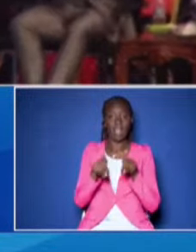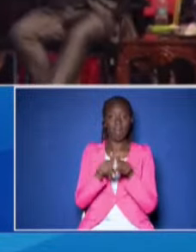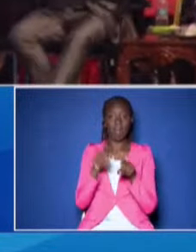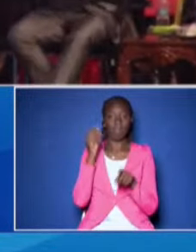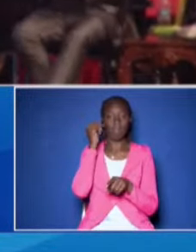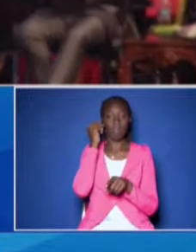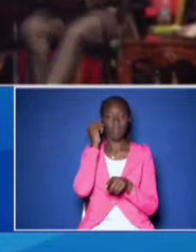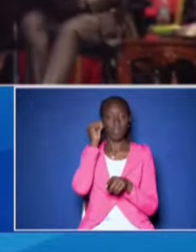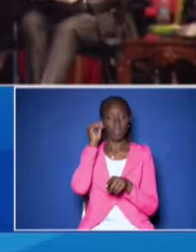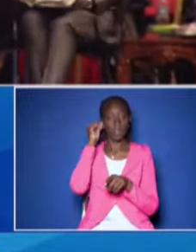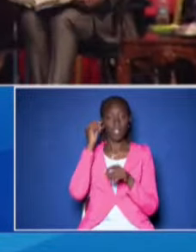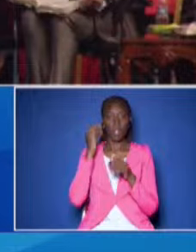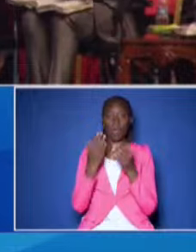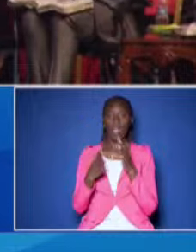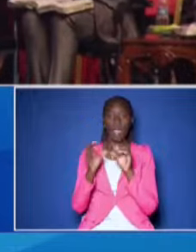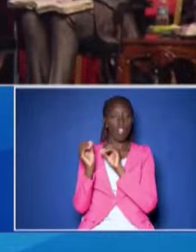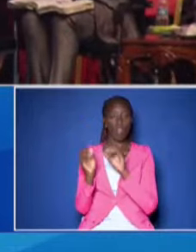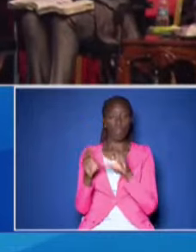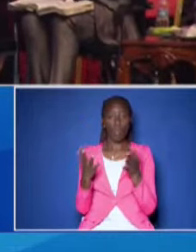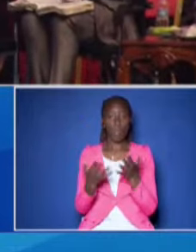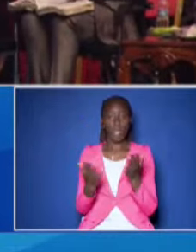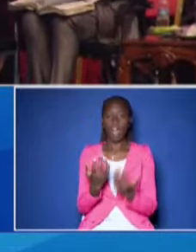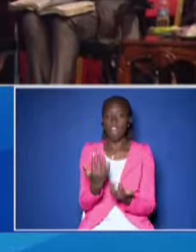tried in a